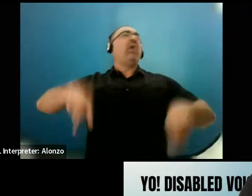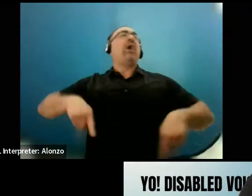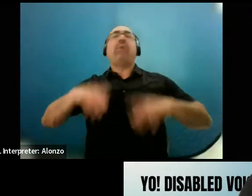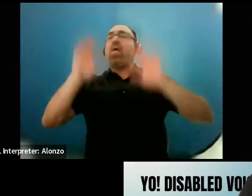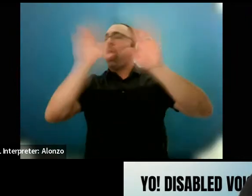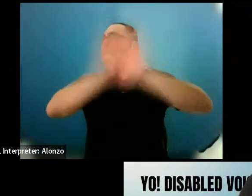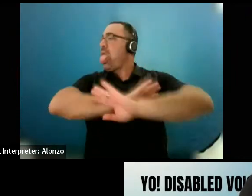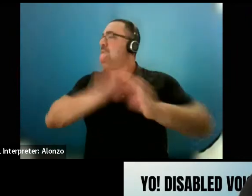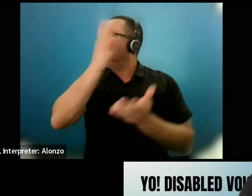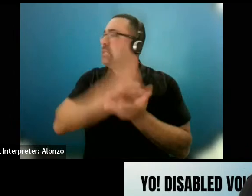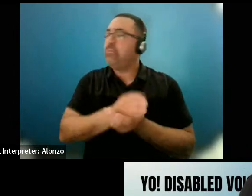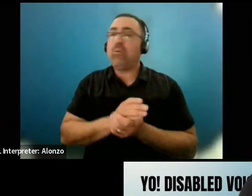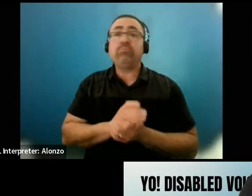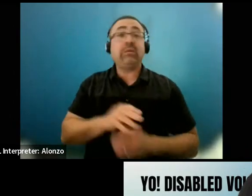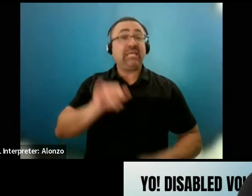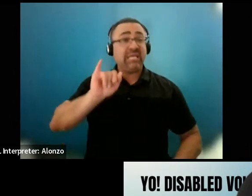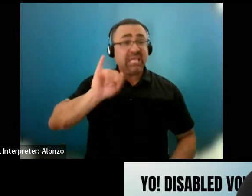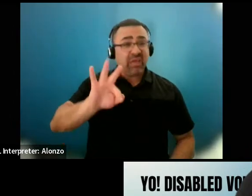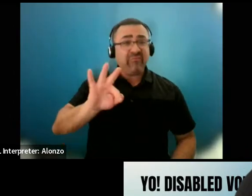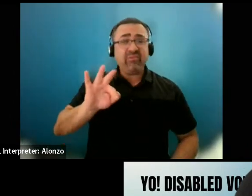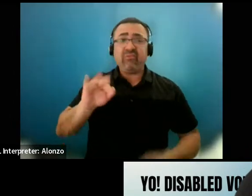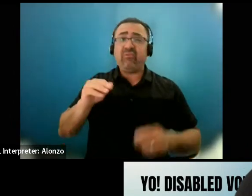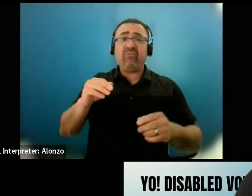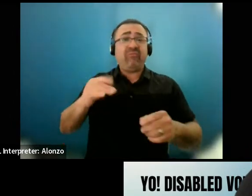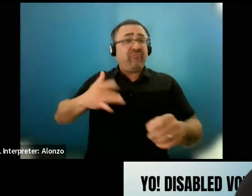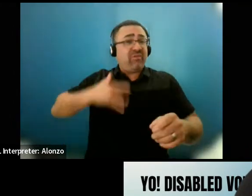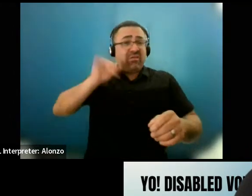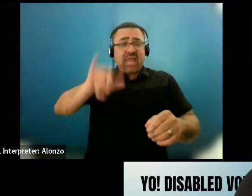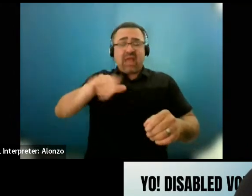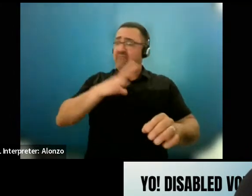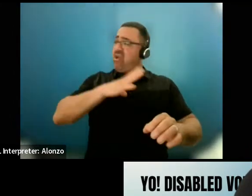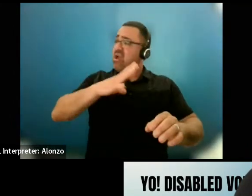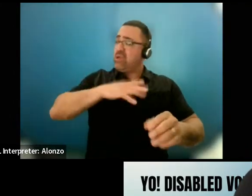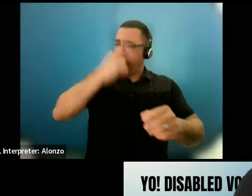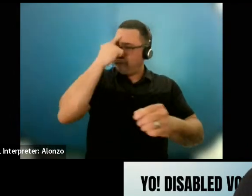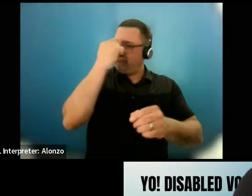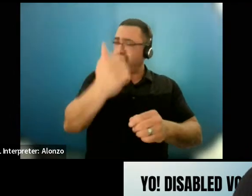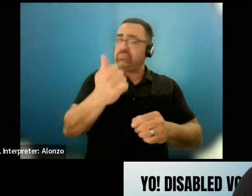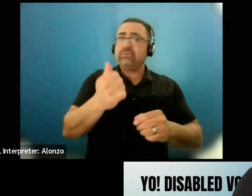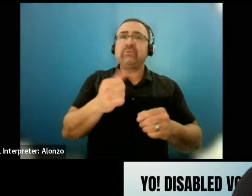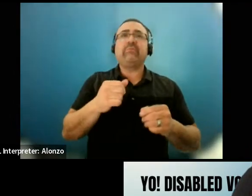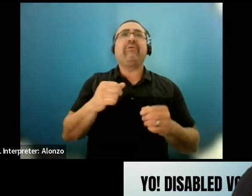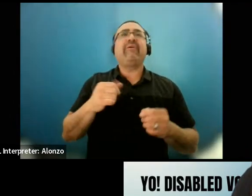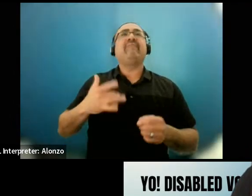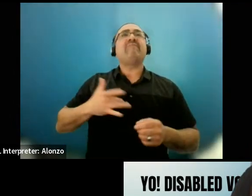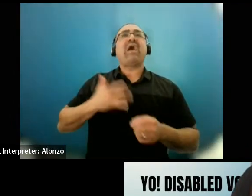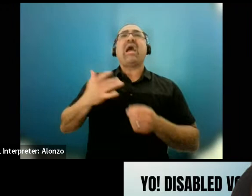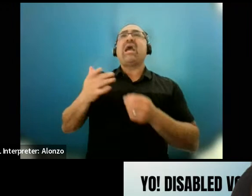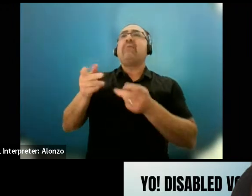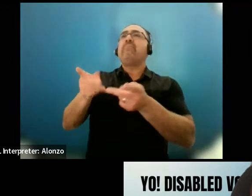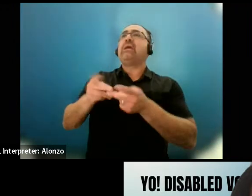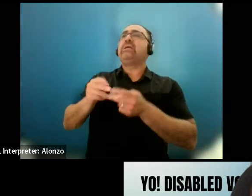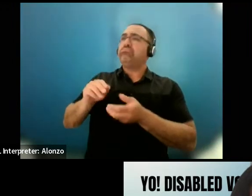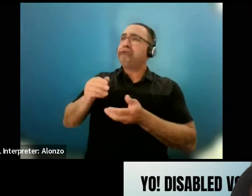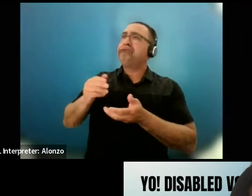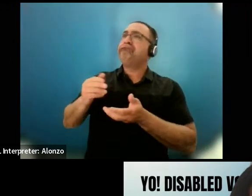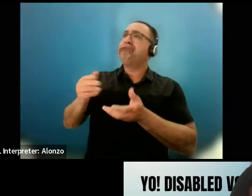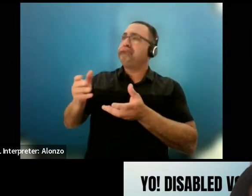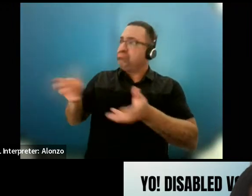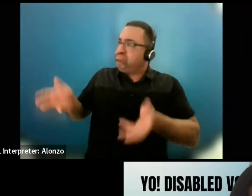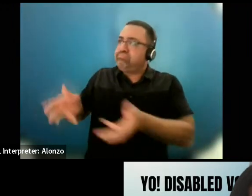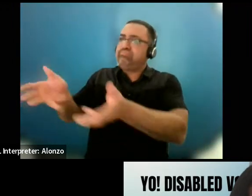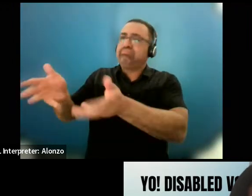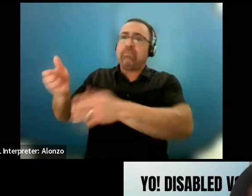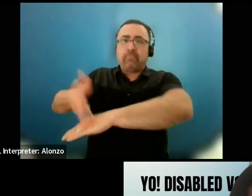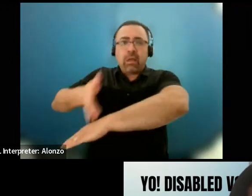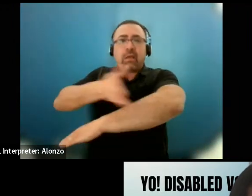if you need to do that, that is okay too. Find a place where you can push that progress and just tell other folks, I